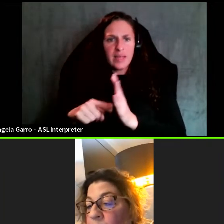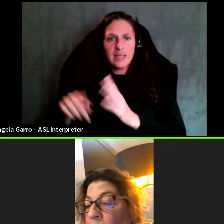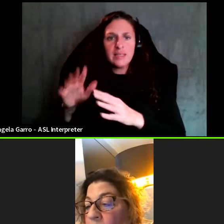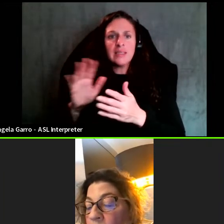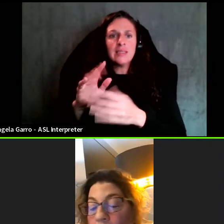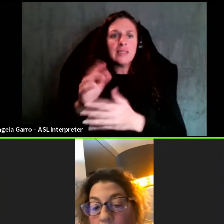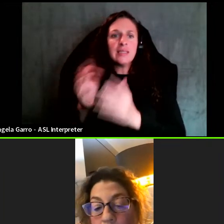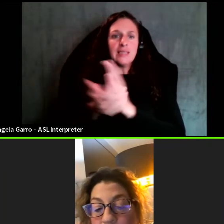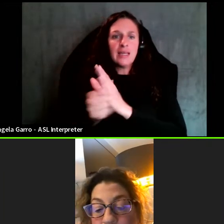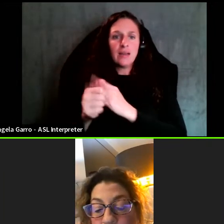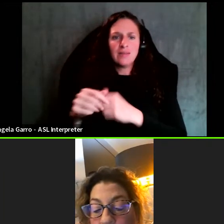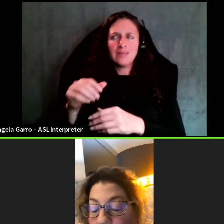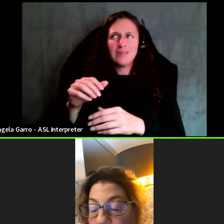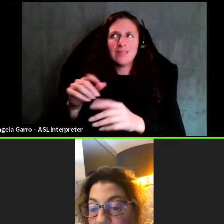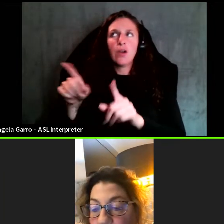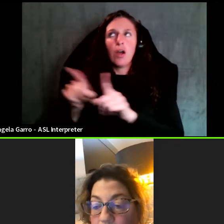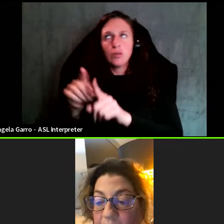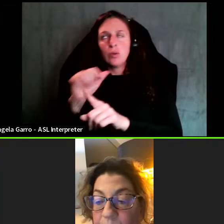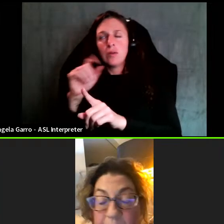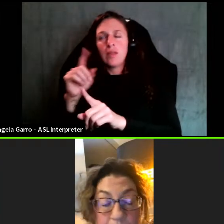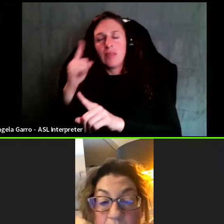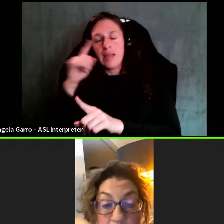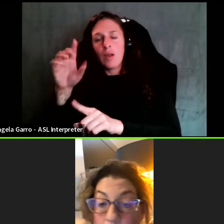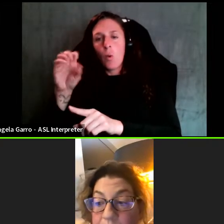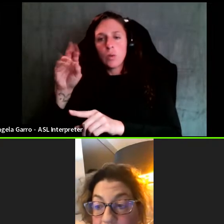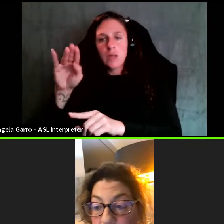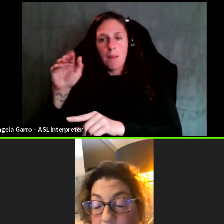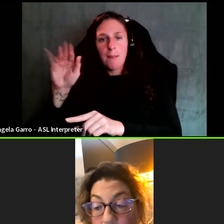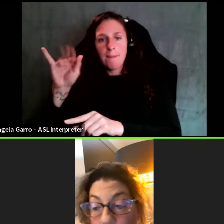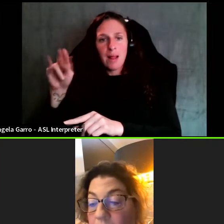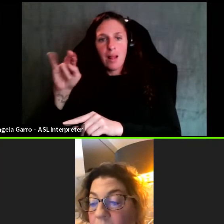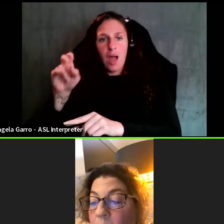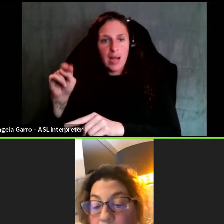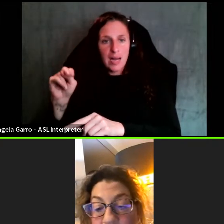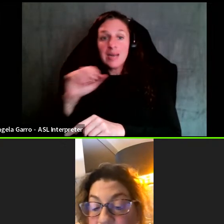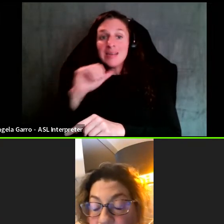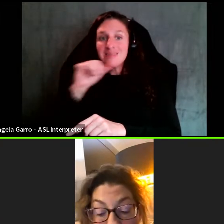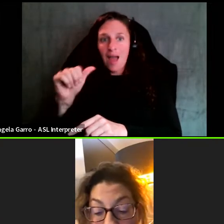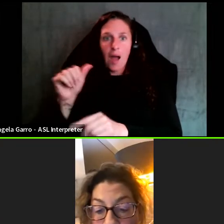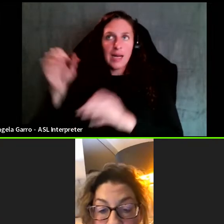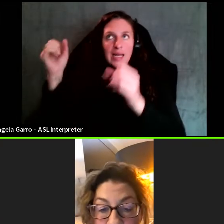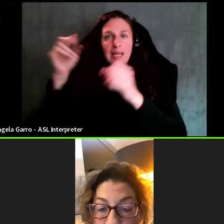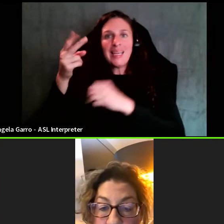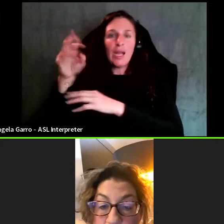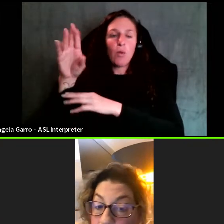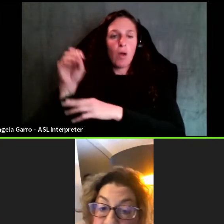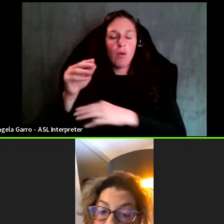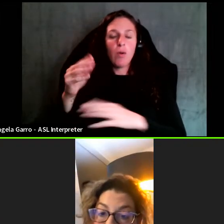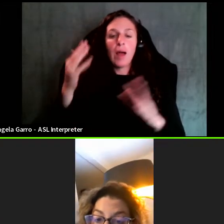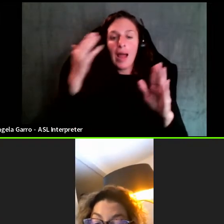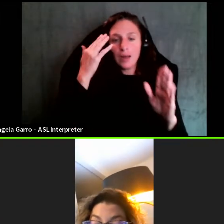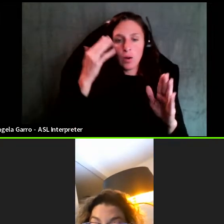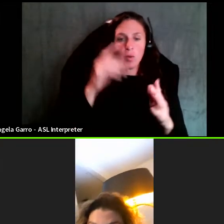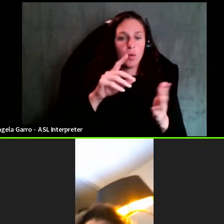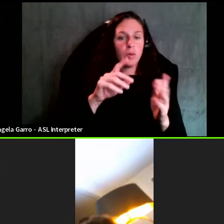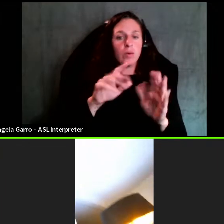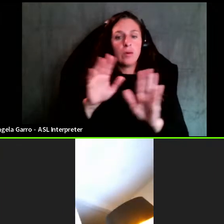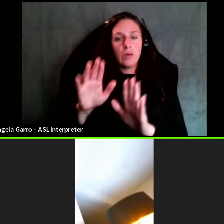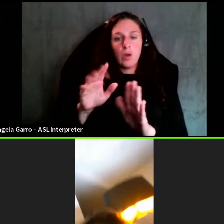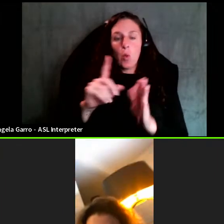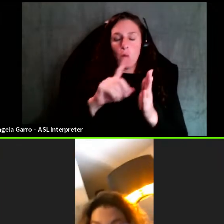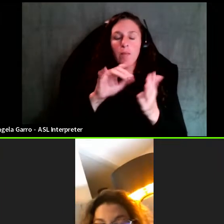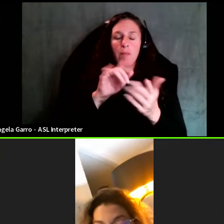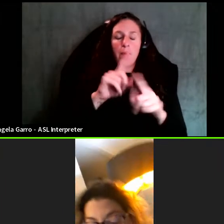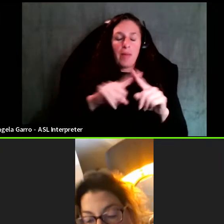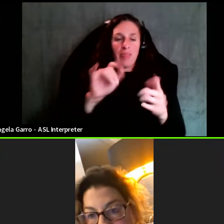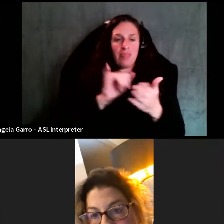hero. Anyways, I know it sounds simple. I know it's not, but it's what our country and what our children need.